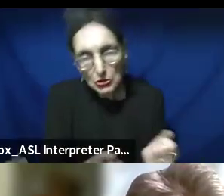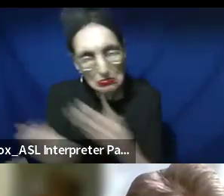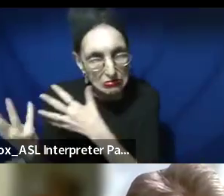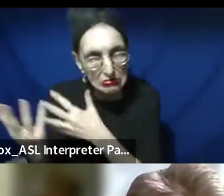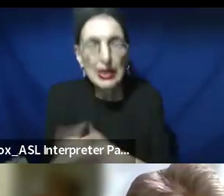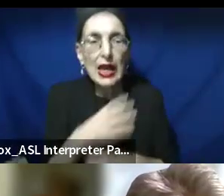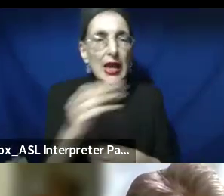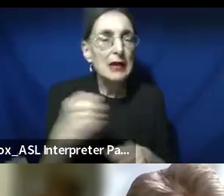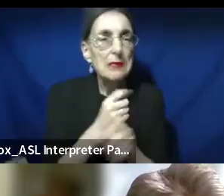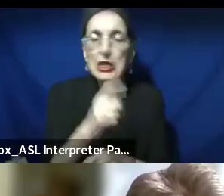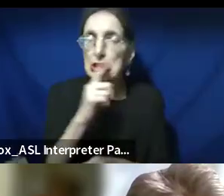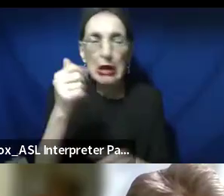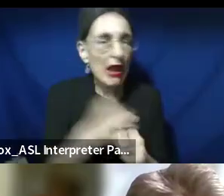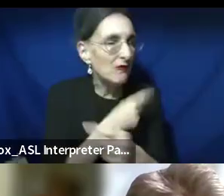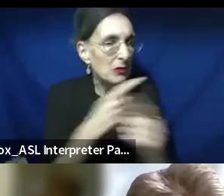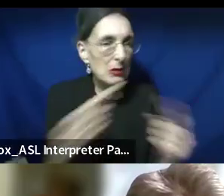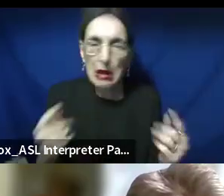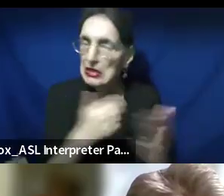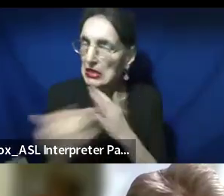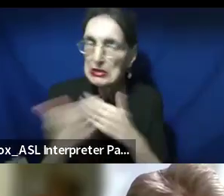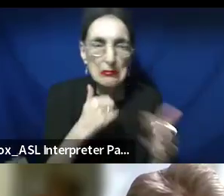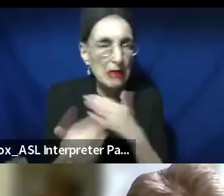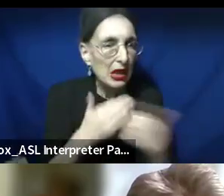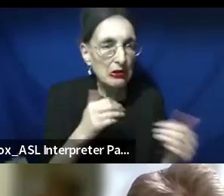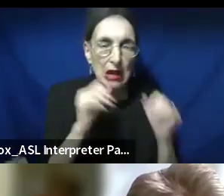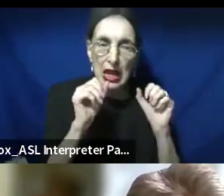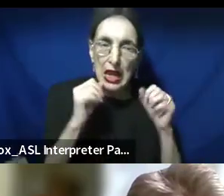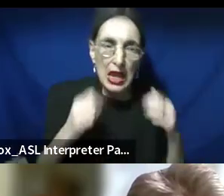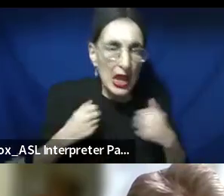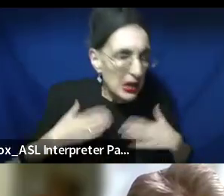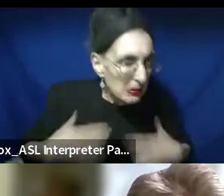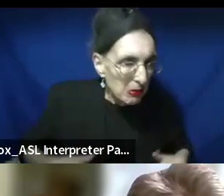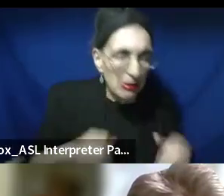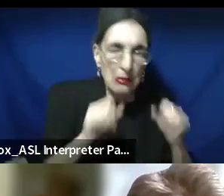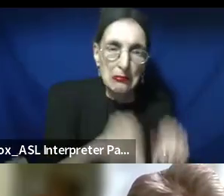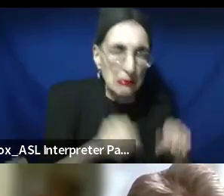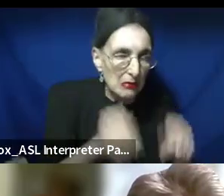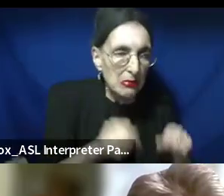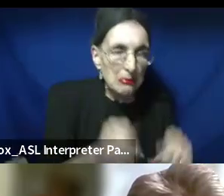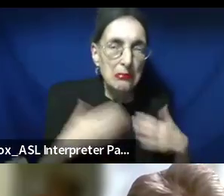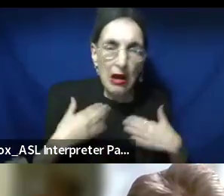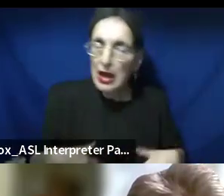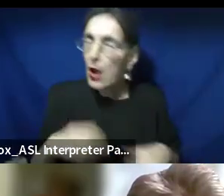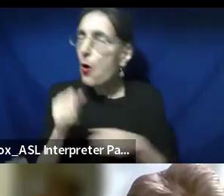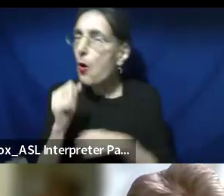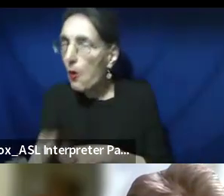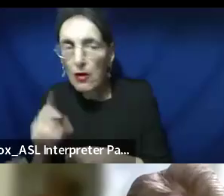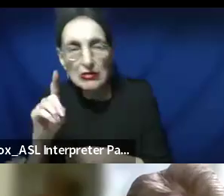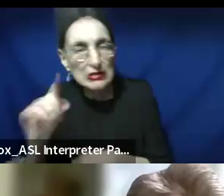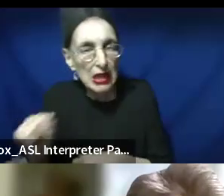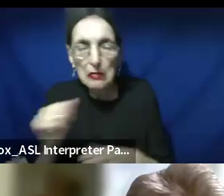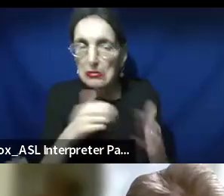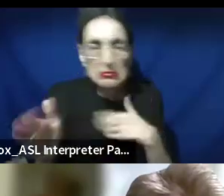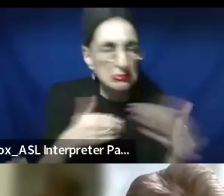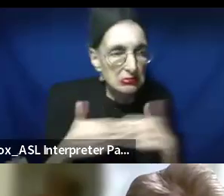everyone, regardless of their ability, can enjoy trails across Massachusetts. So that means hearing and learning from people with